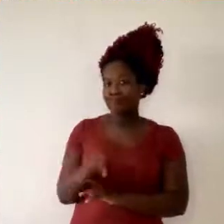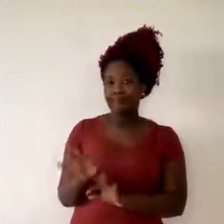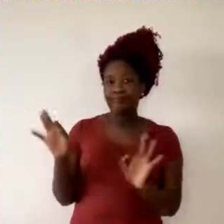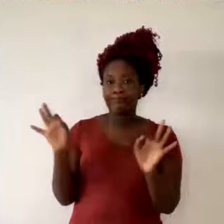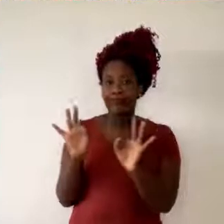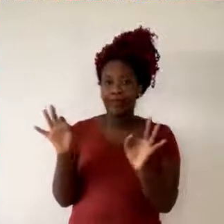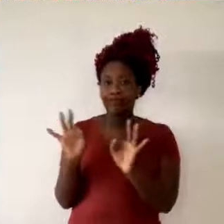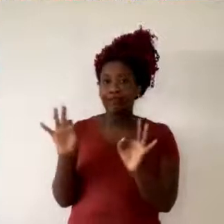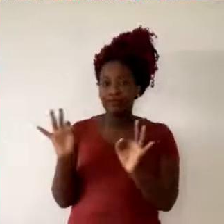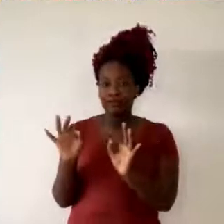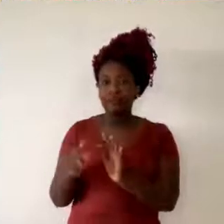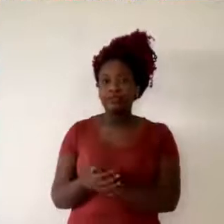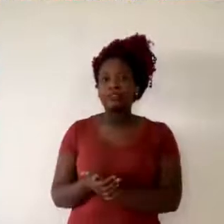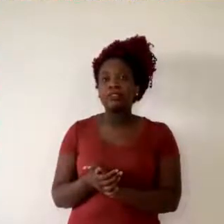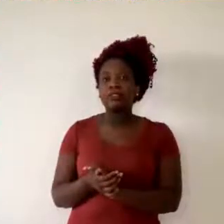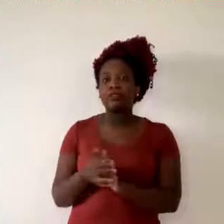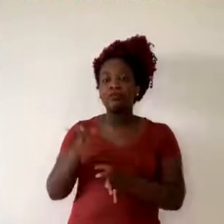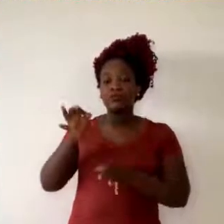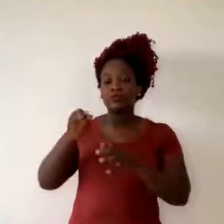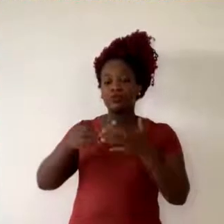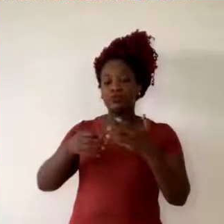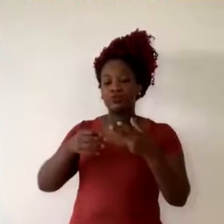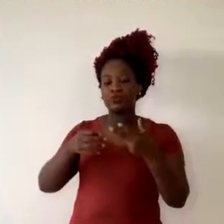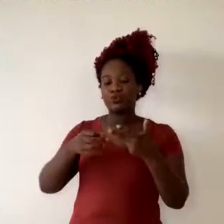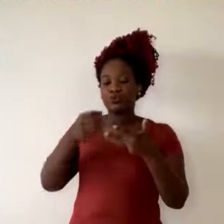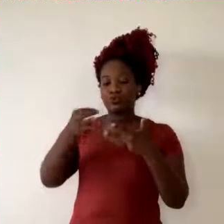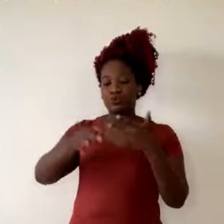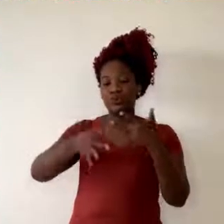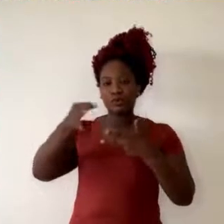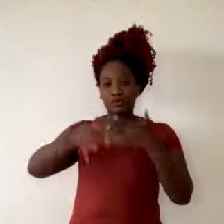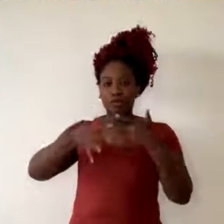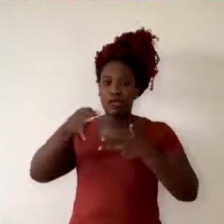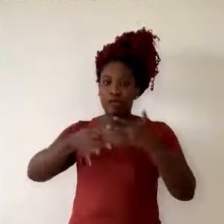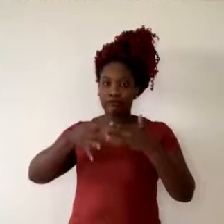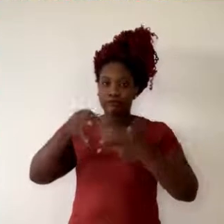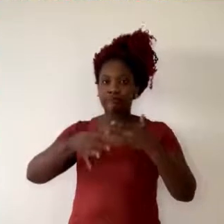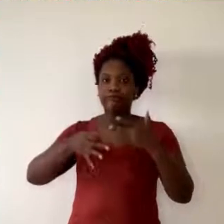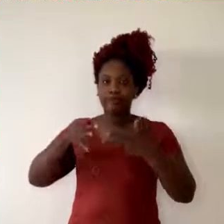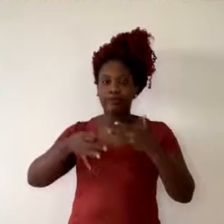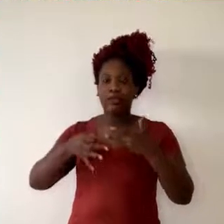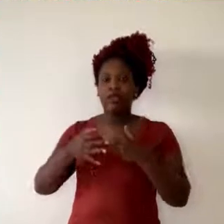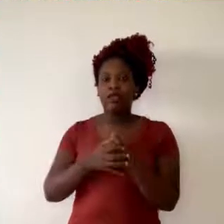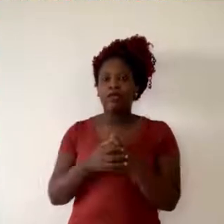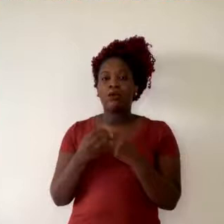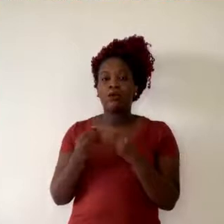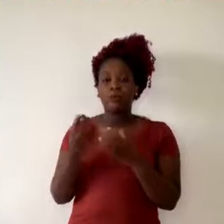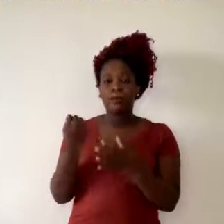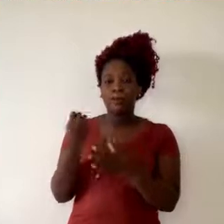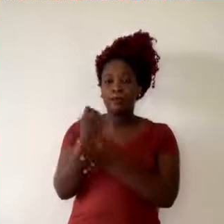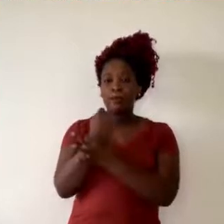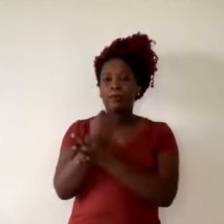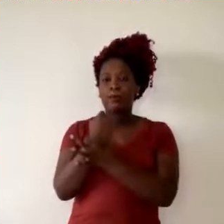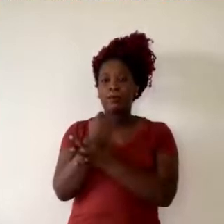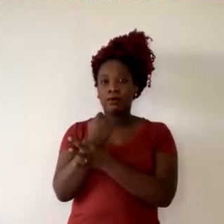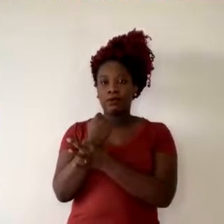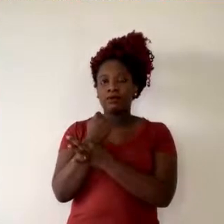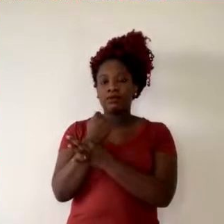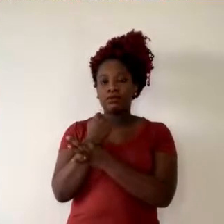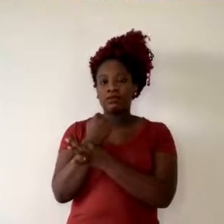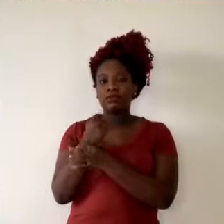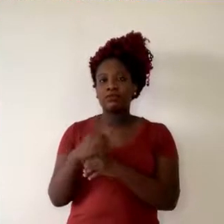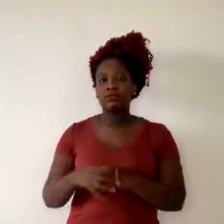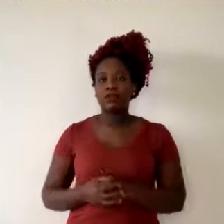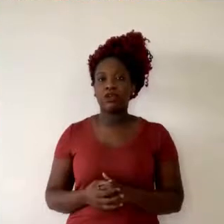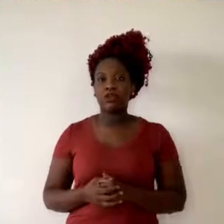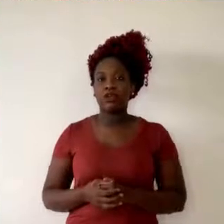the government in terms of our judicial system and our answers in terms of protection and ensuring